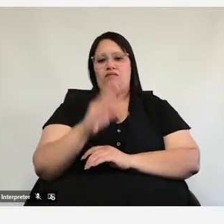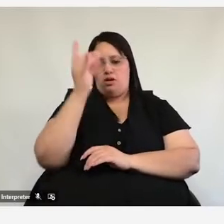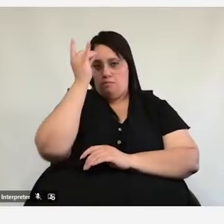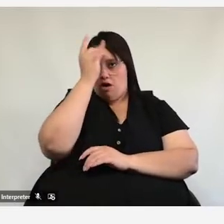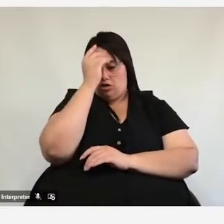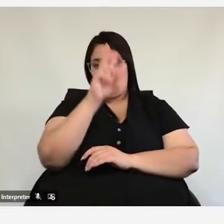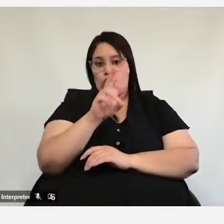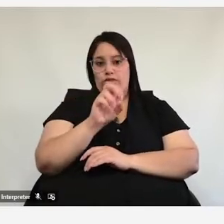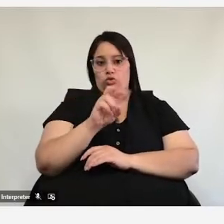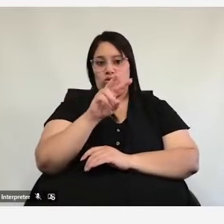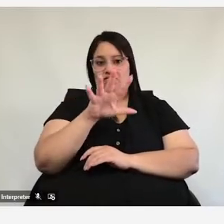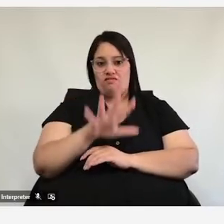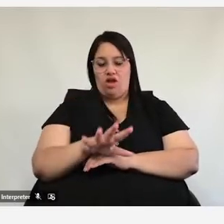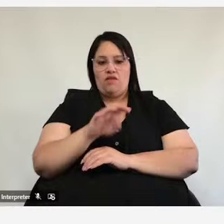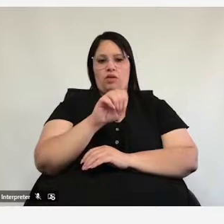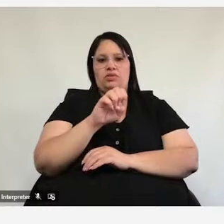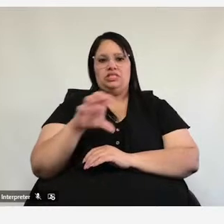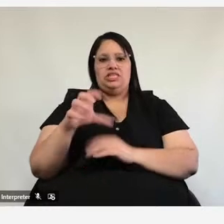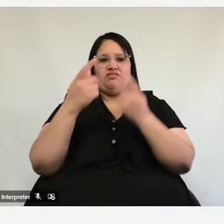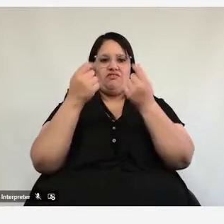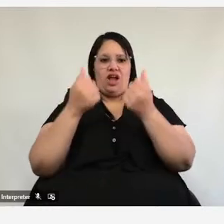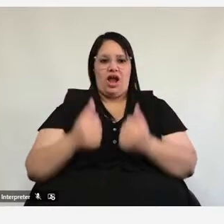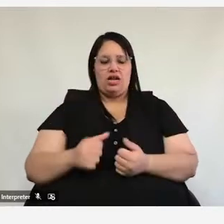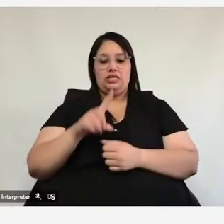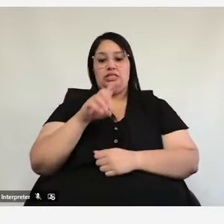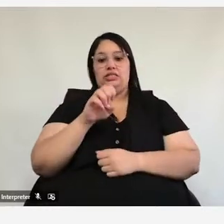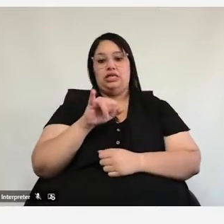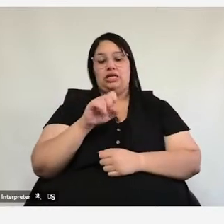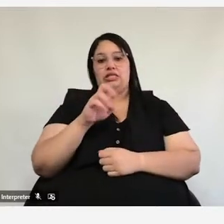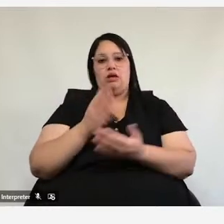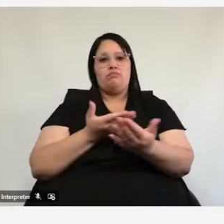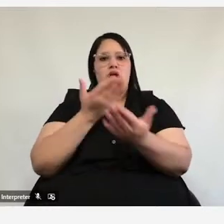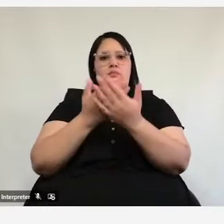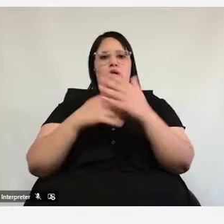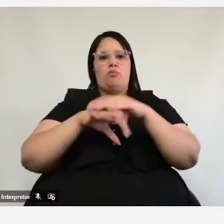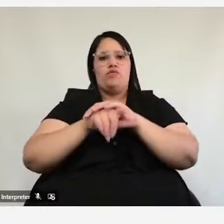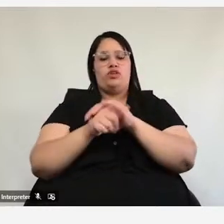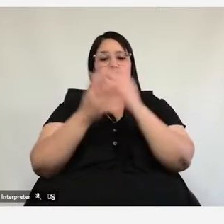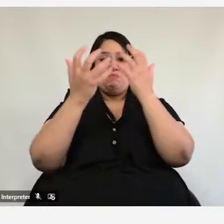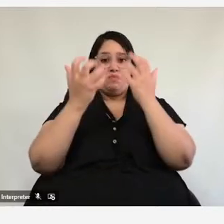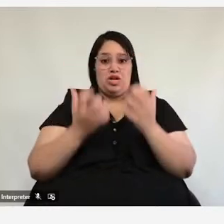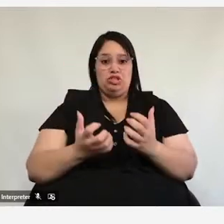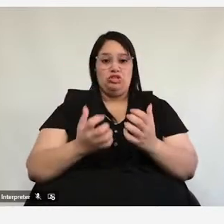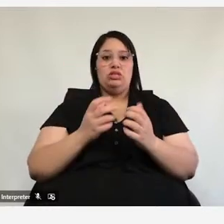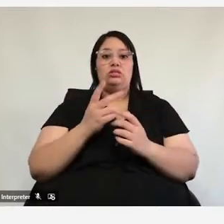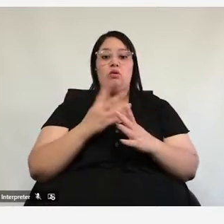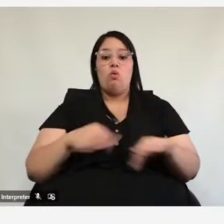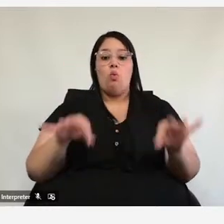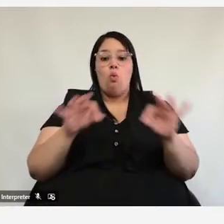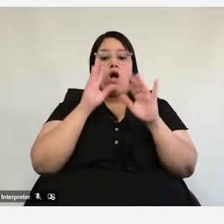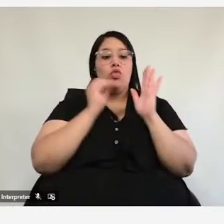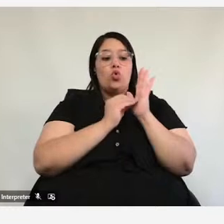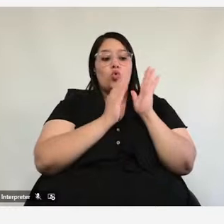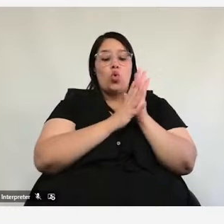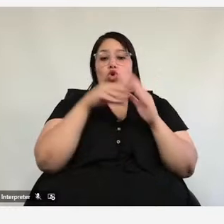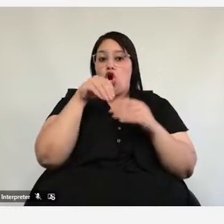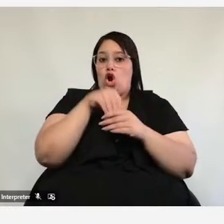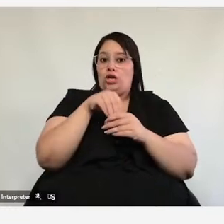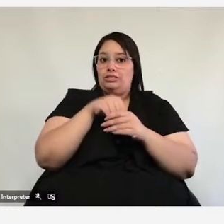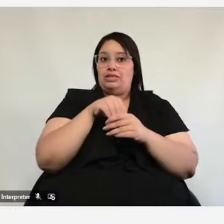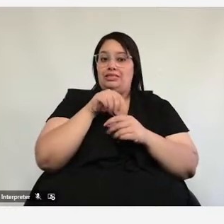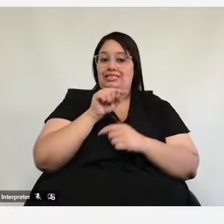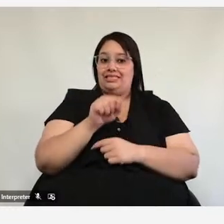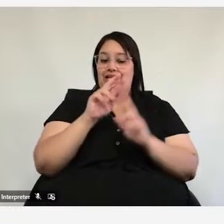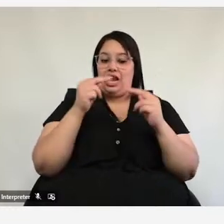the MEC of Finance, Debt Department, tabled the provincial budget. It is worth noting the context that the national government,